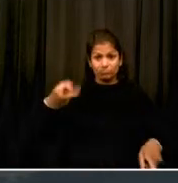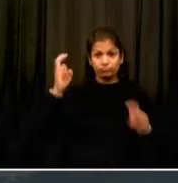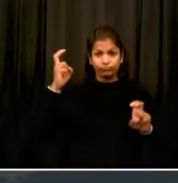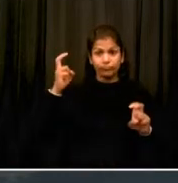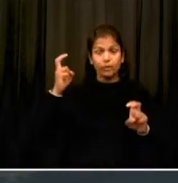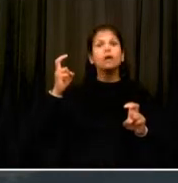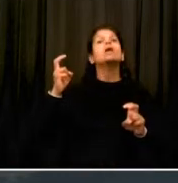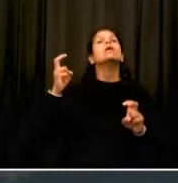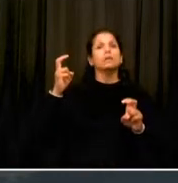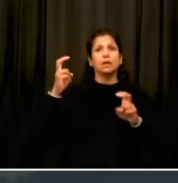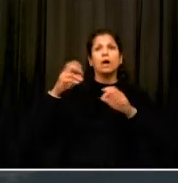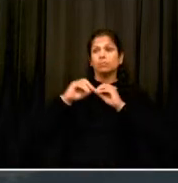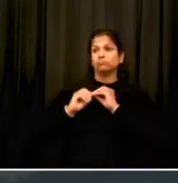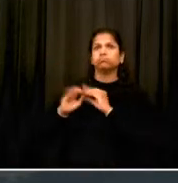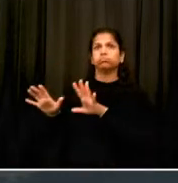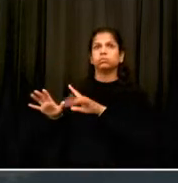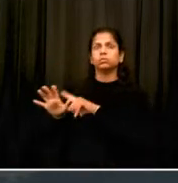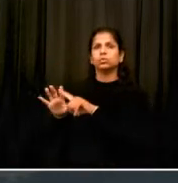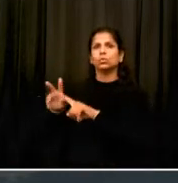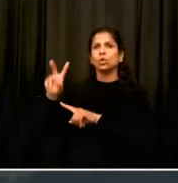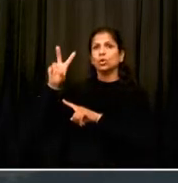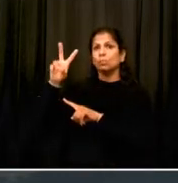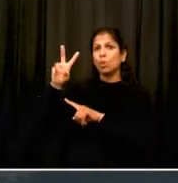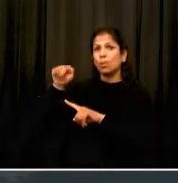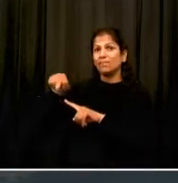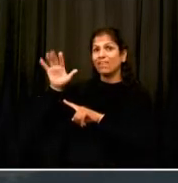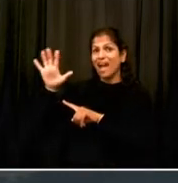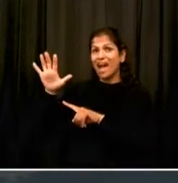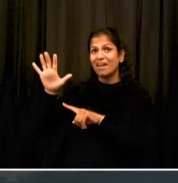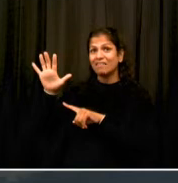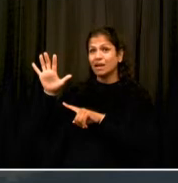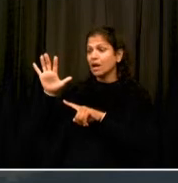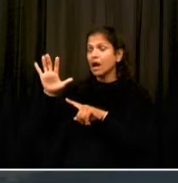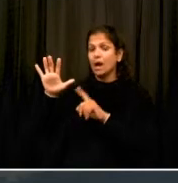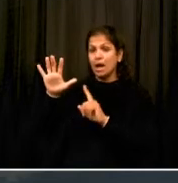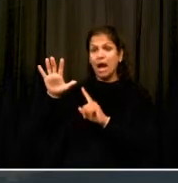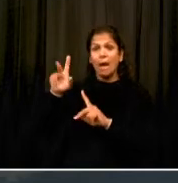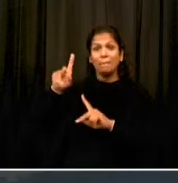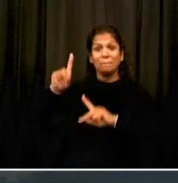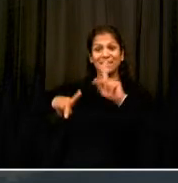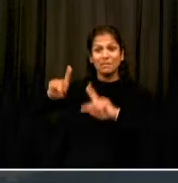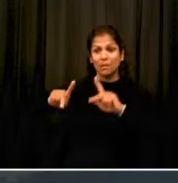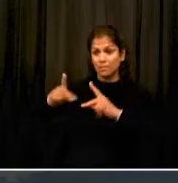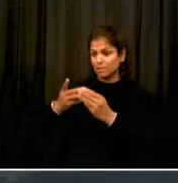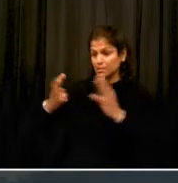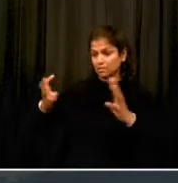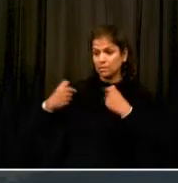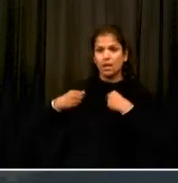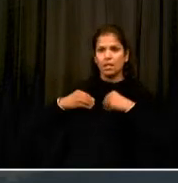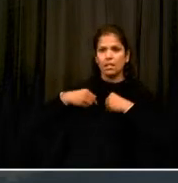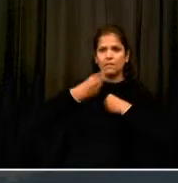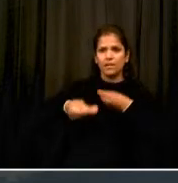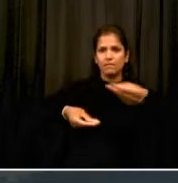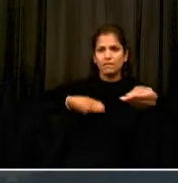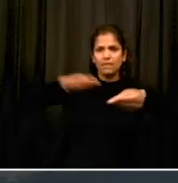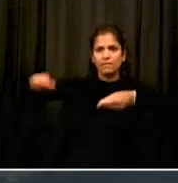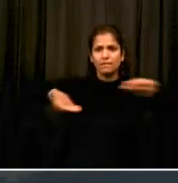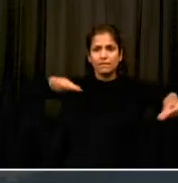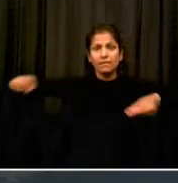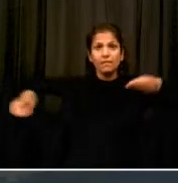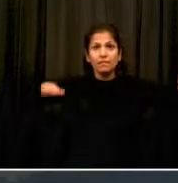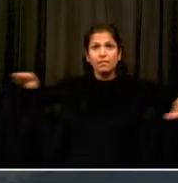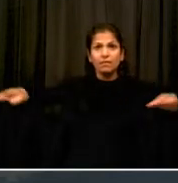infect 2.5 other people. If they'd gone out there and infected 2.5 other people each, then we've